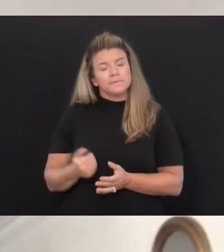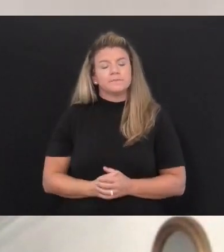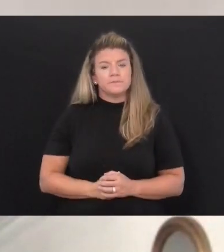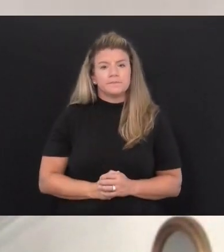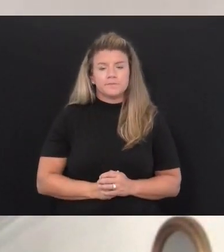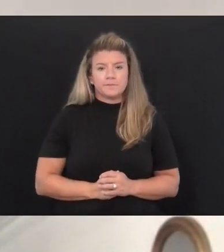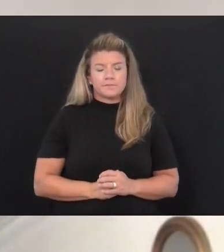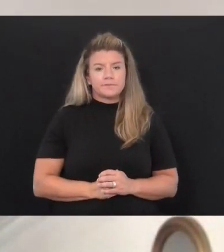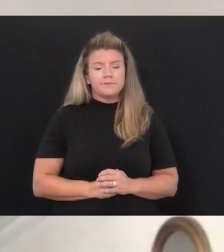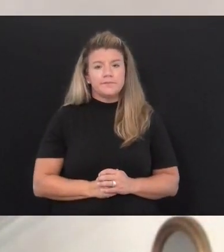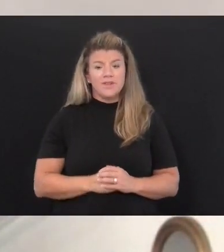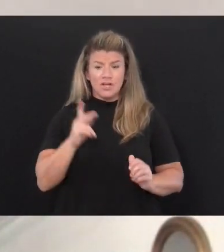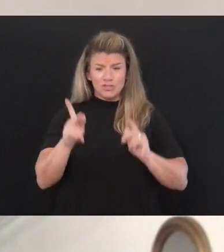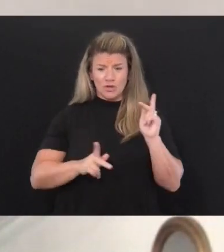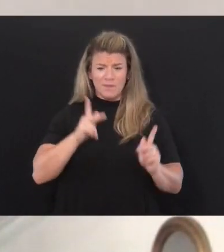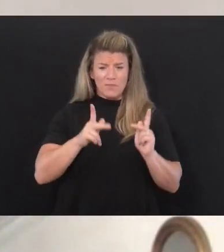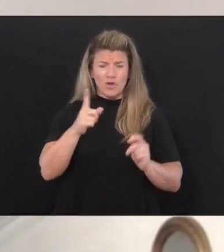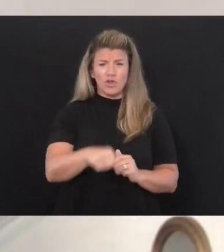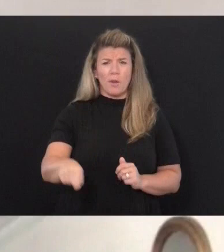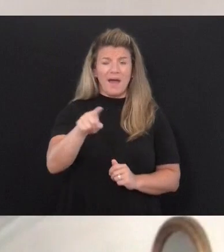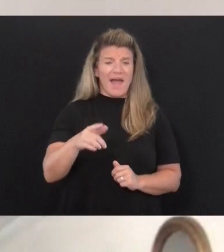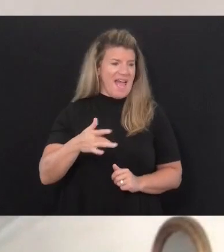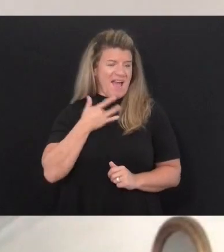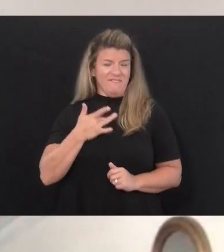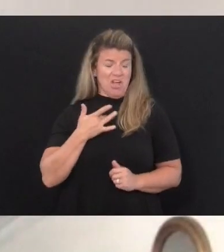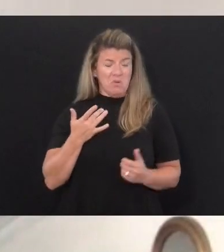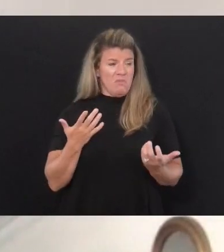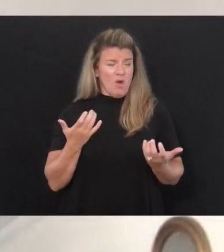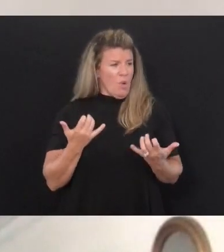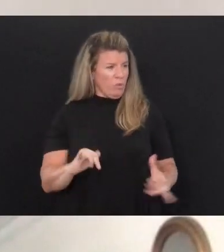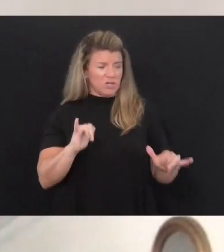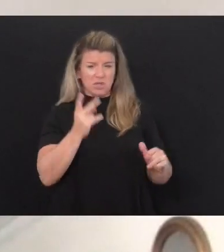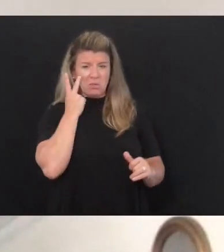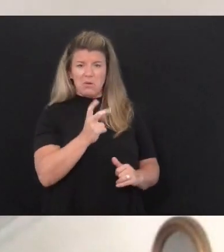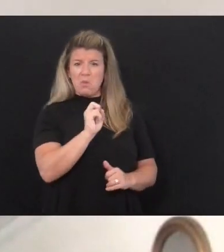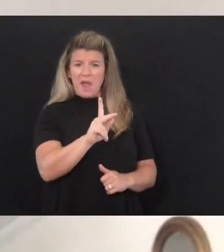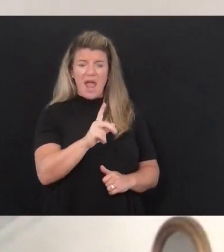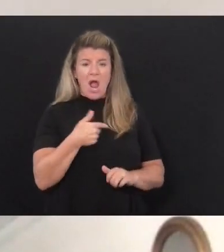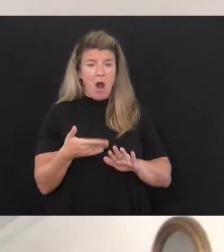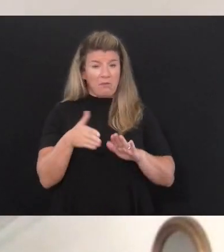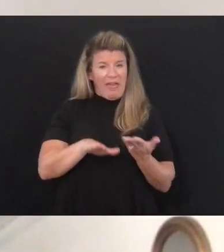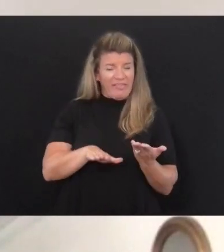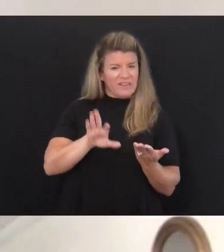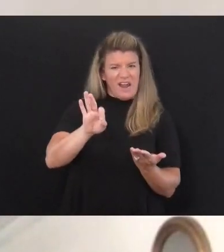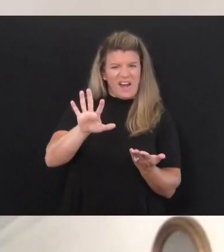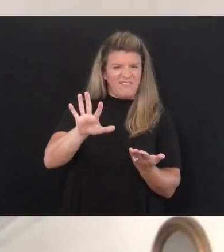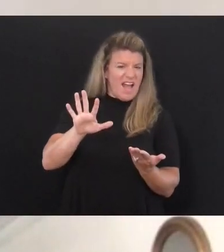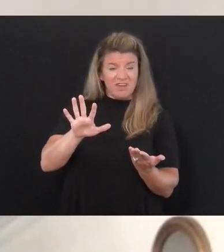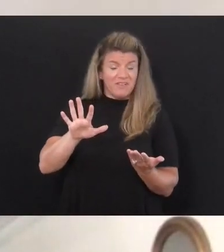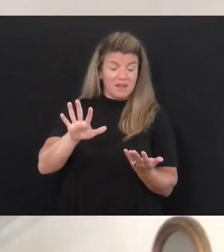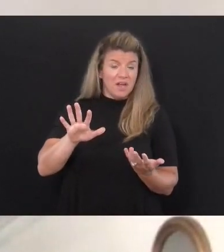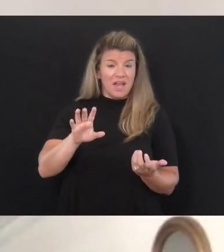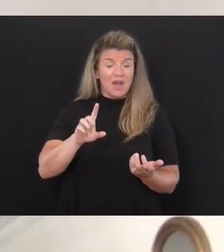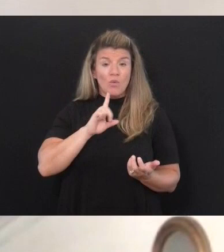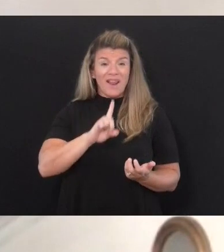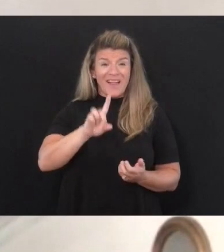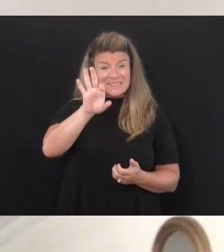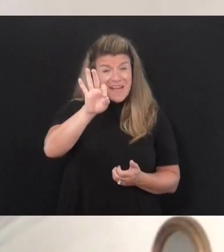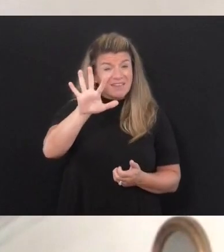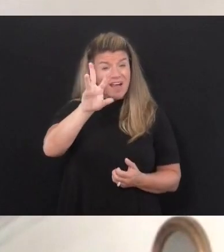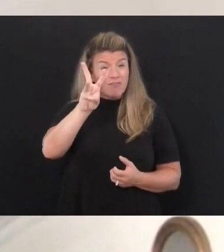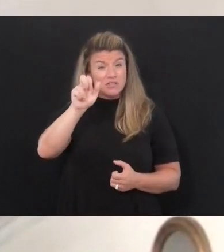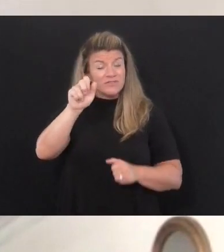others. And as you do that, just like, you know, Mr. Dolan just said to us, just think about this. Just